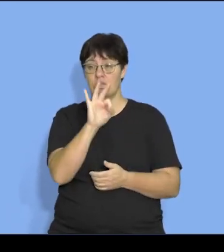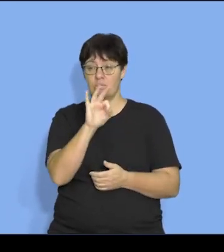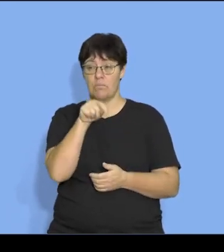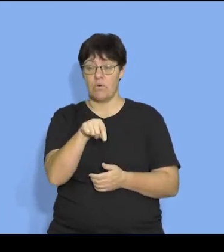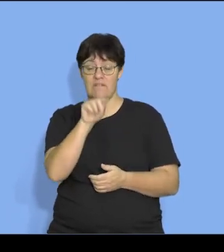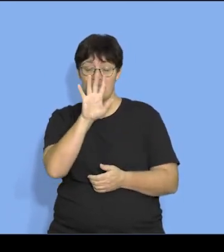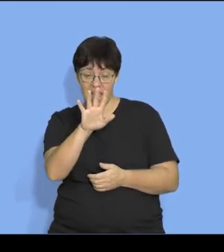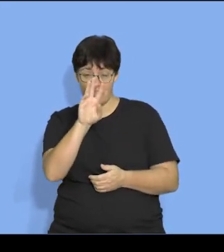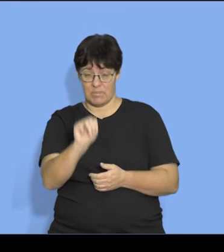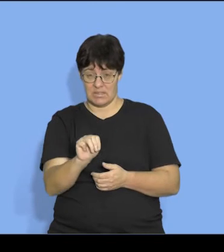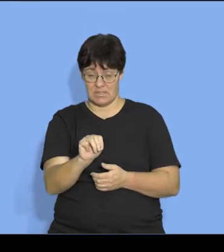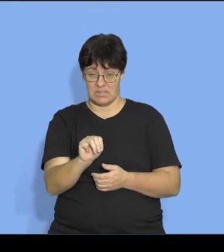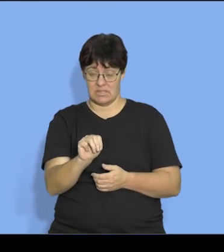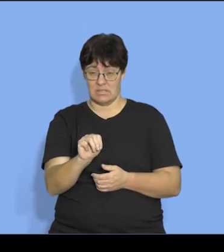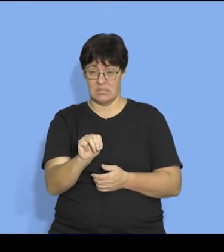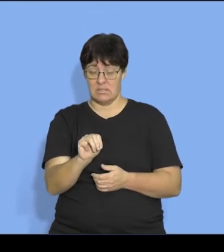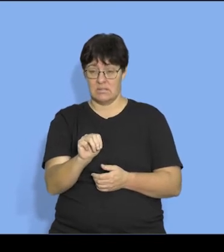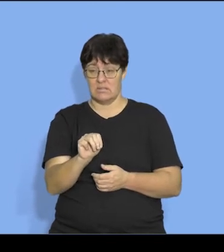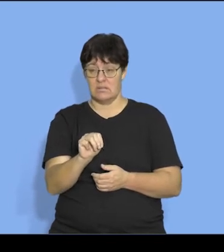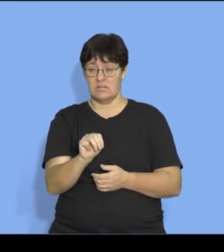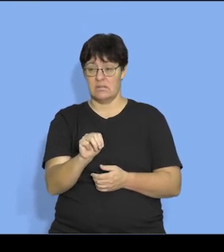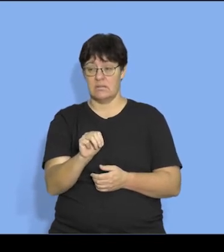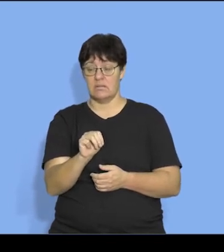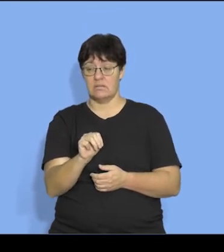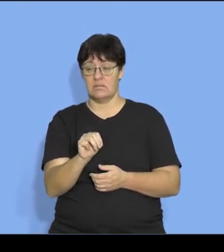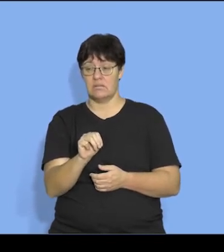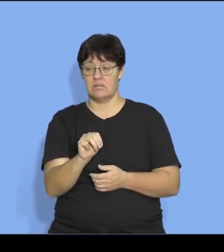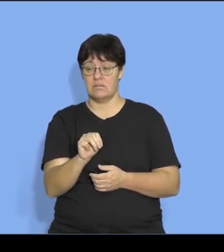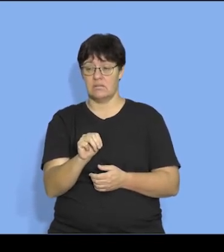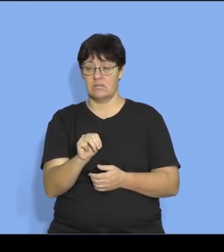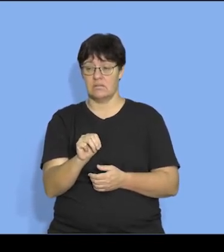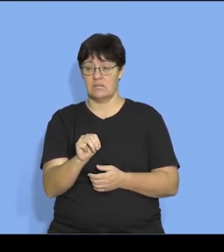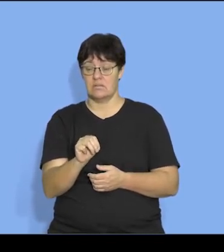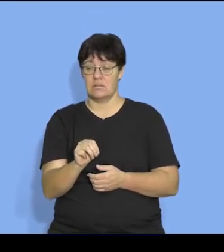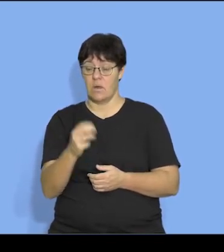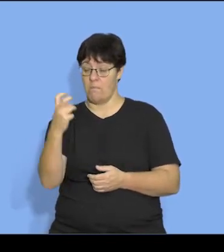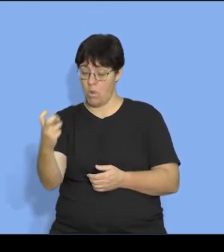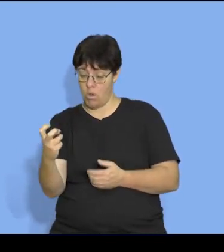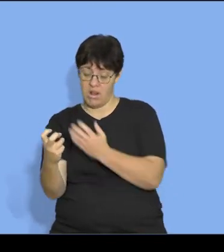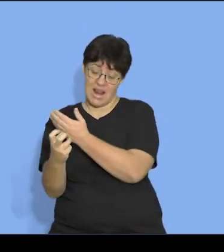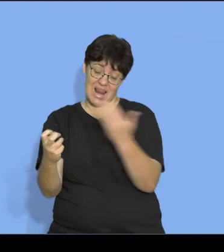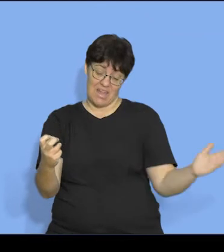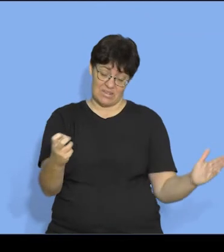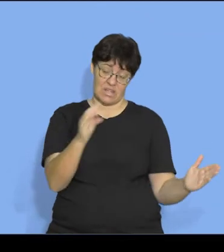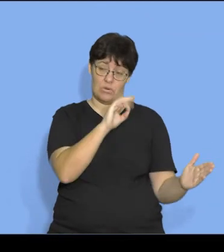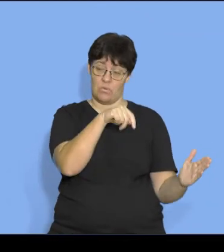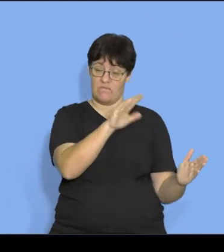3.5 meters to the left of the ball.